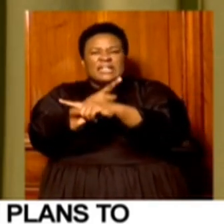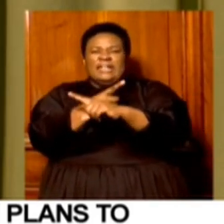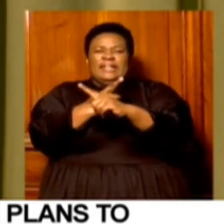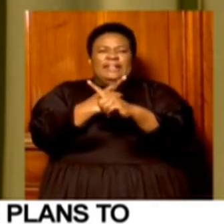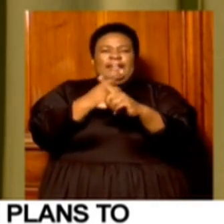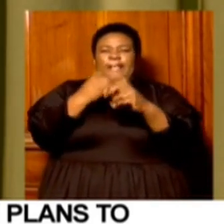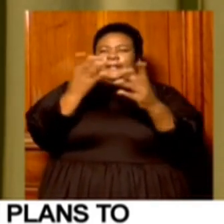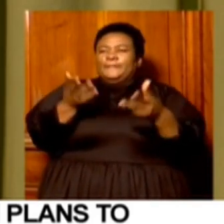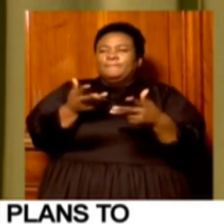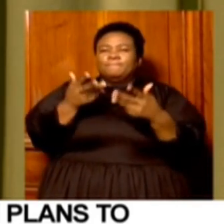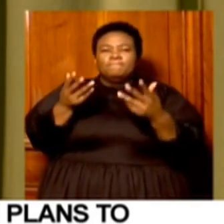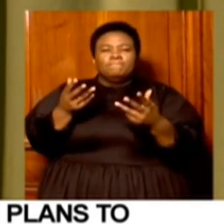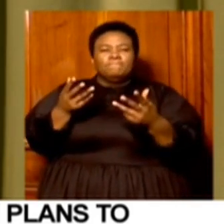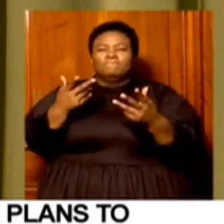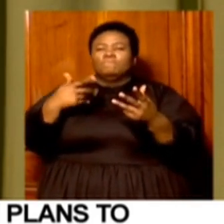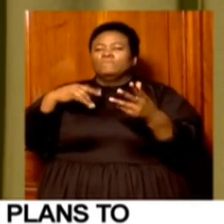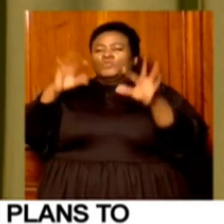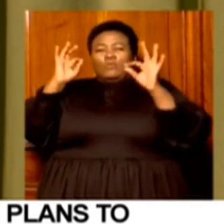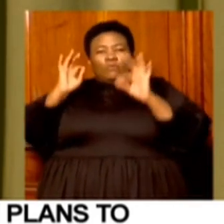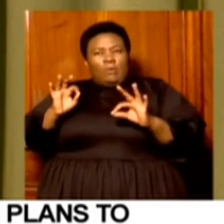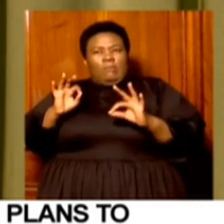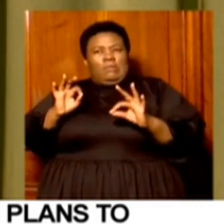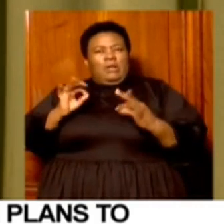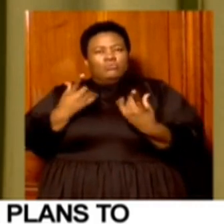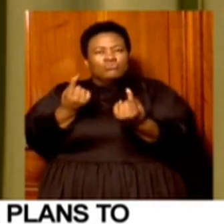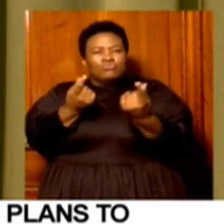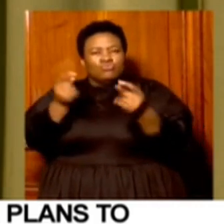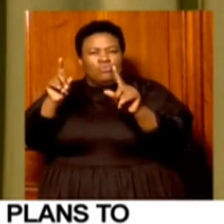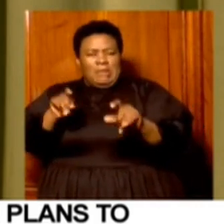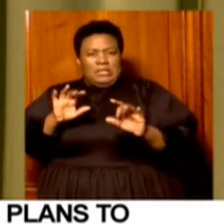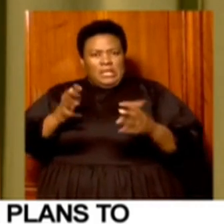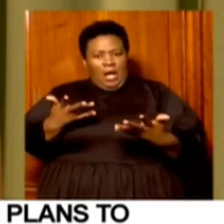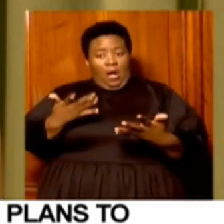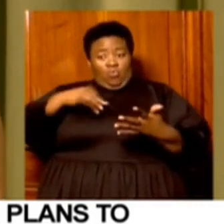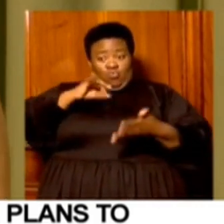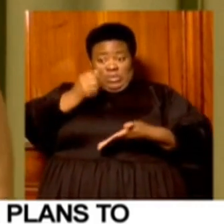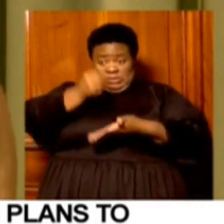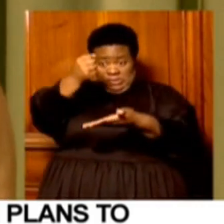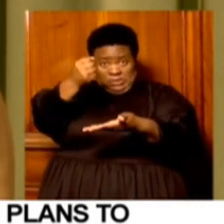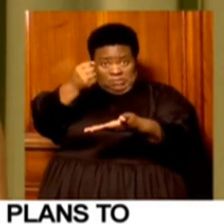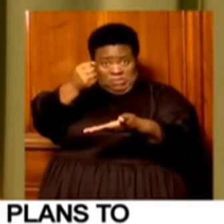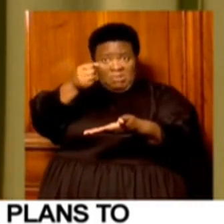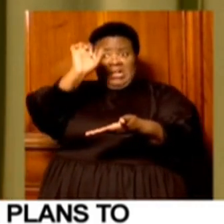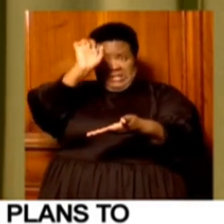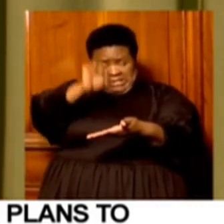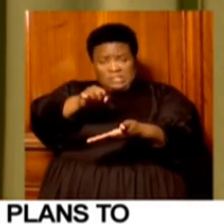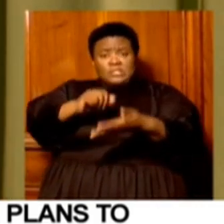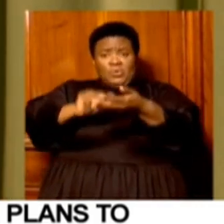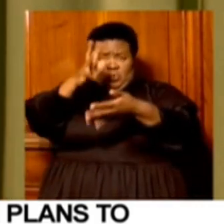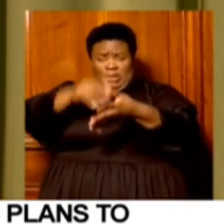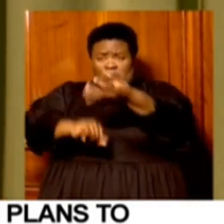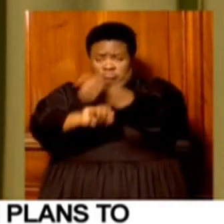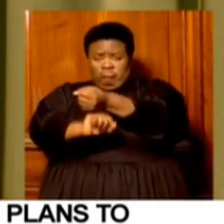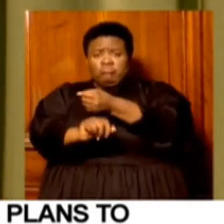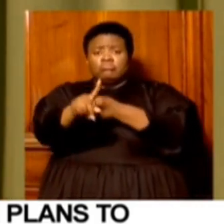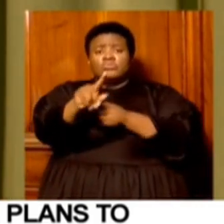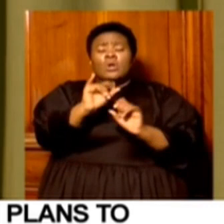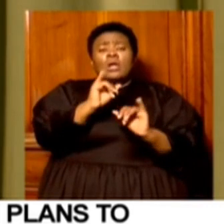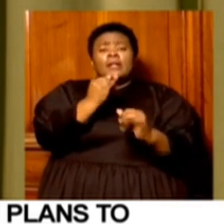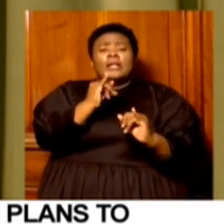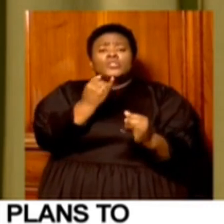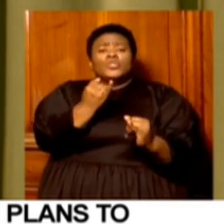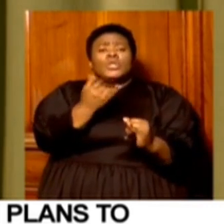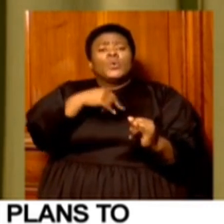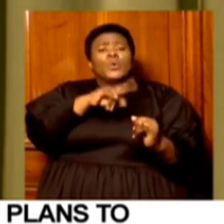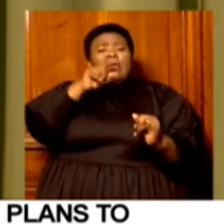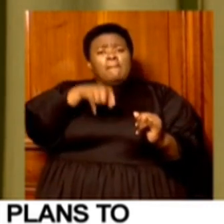Government, are we going to subsidize? Yes, we are going to subsidize the industry. We have to reprioritize in our budget as the Department of Transport,